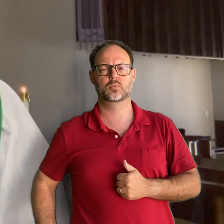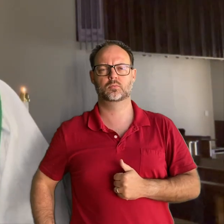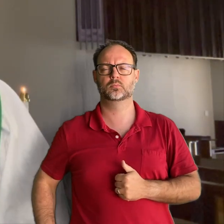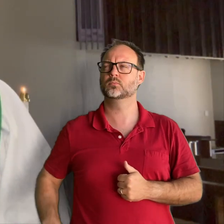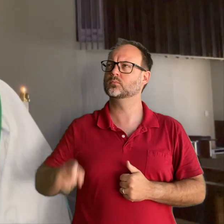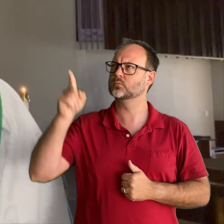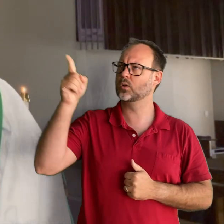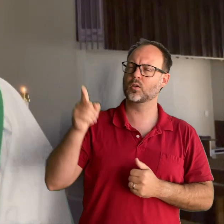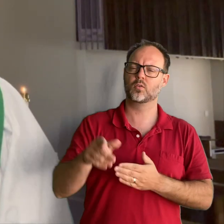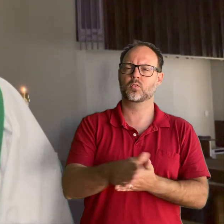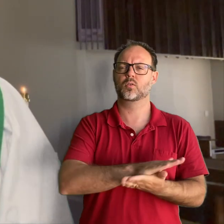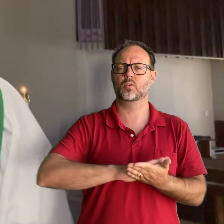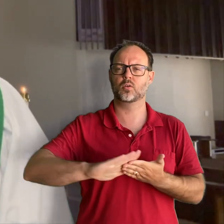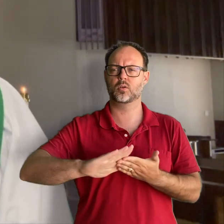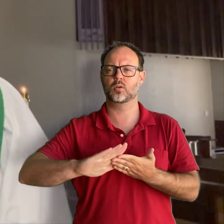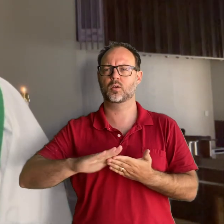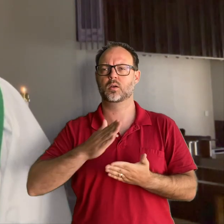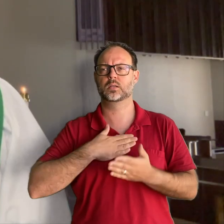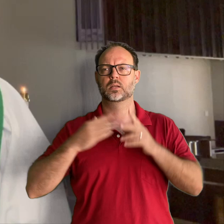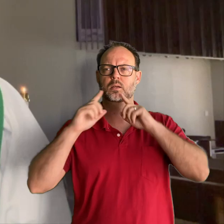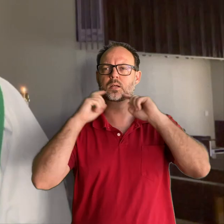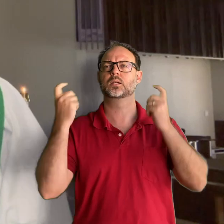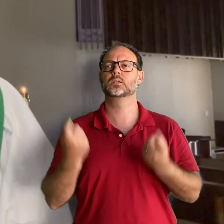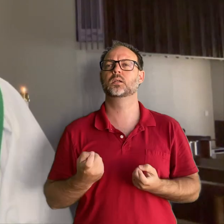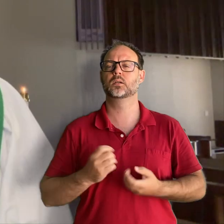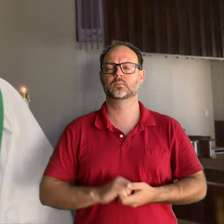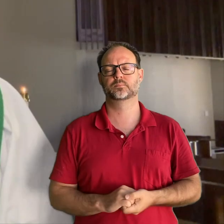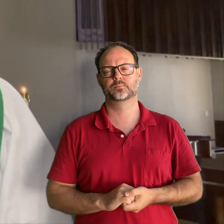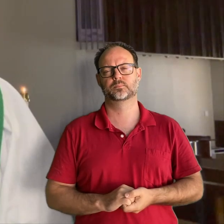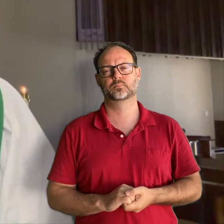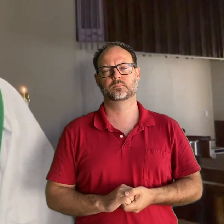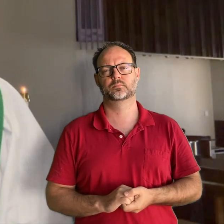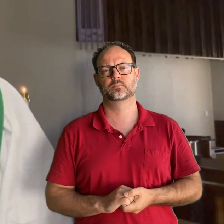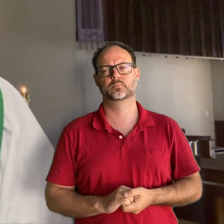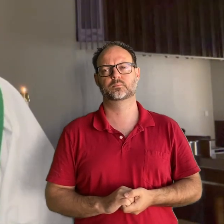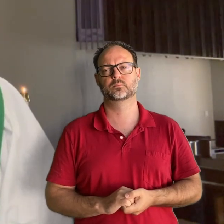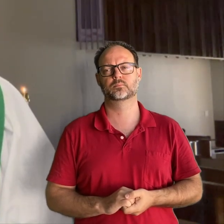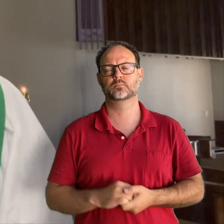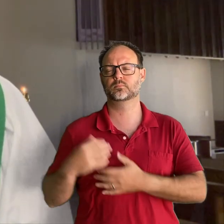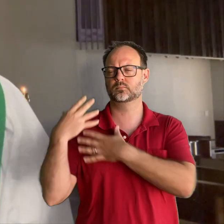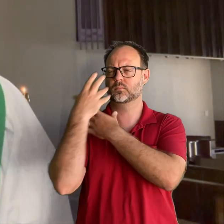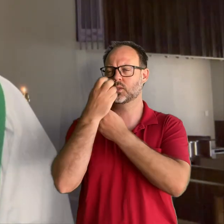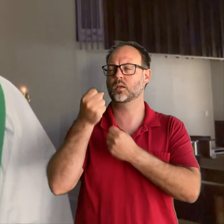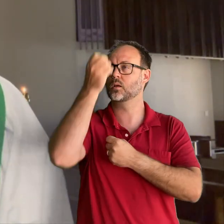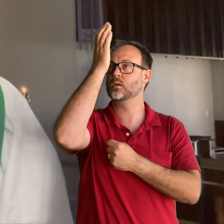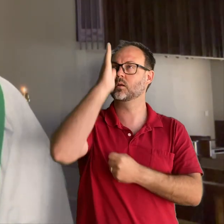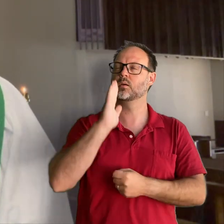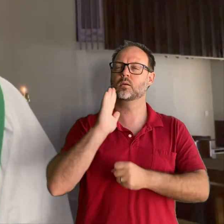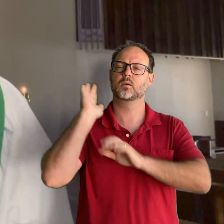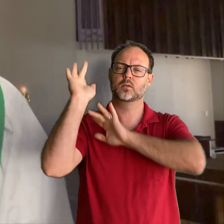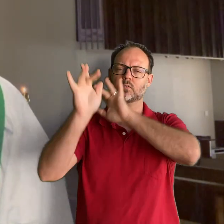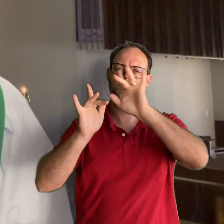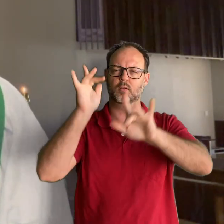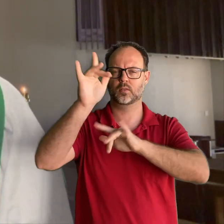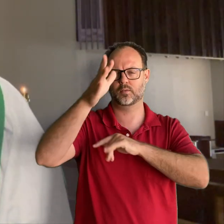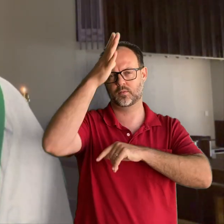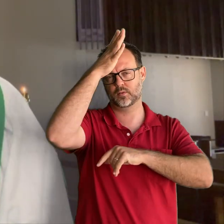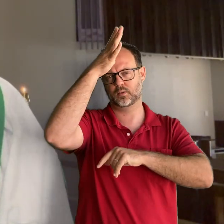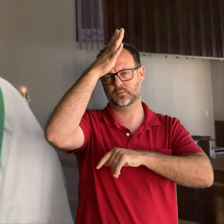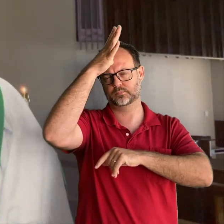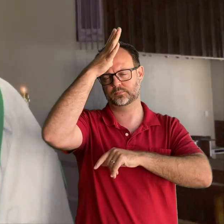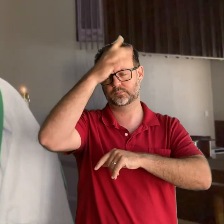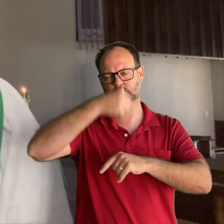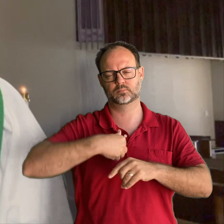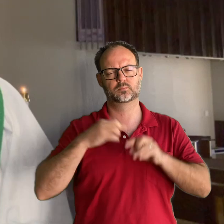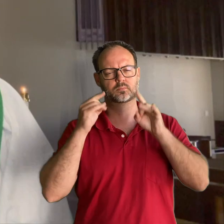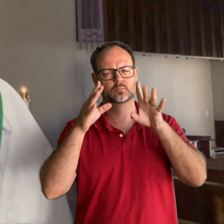Lord, and you forgave the iniquity of my sin. O Almighty God, merciful